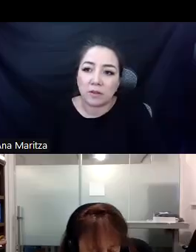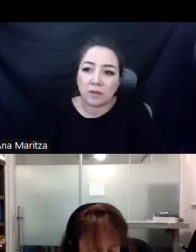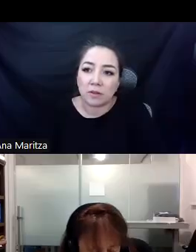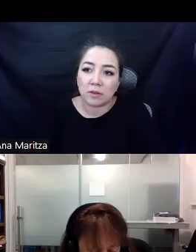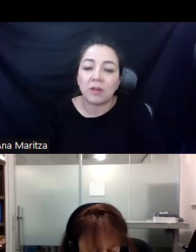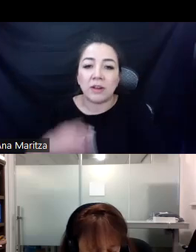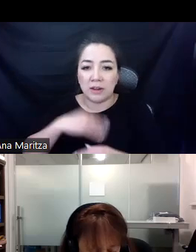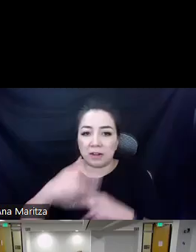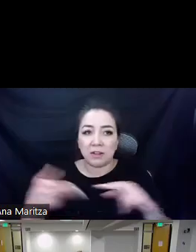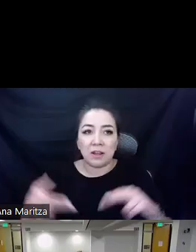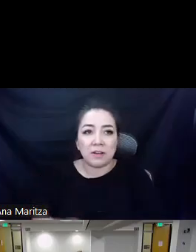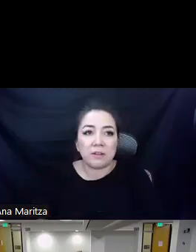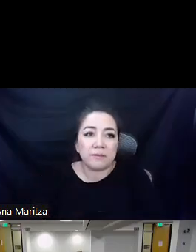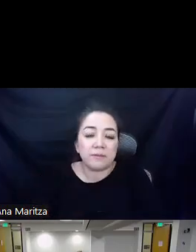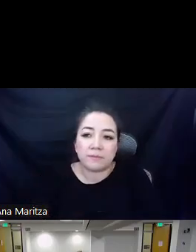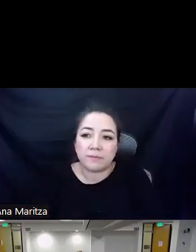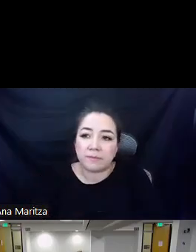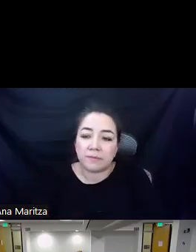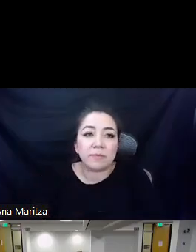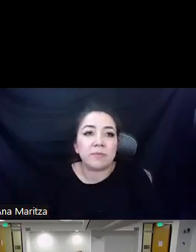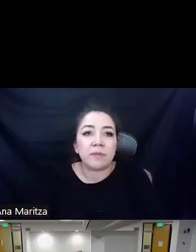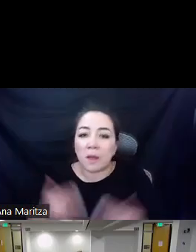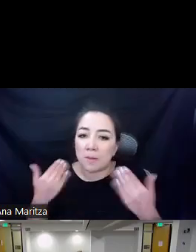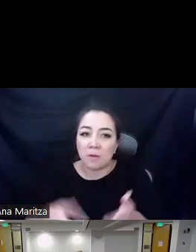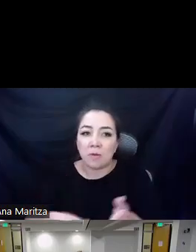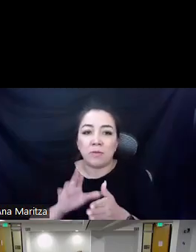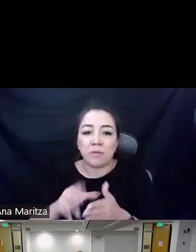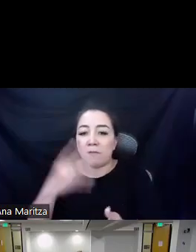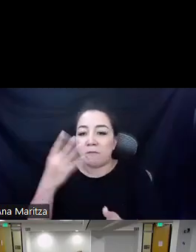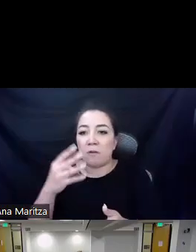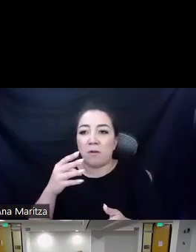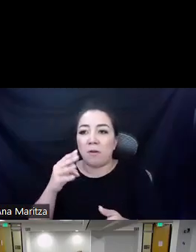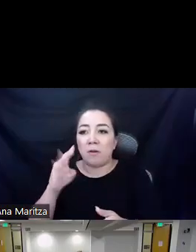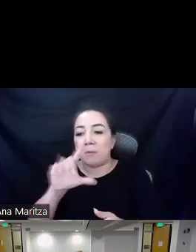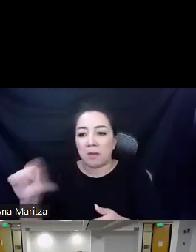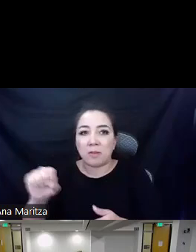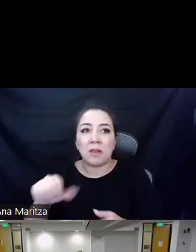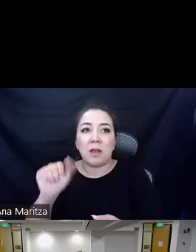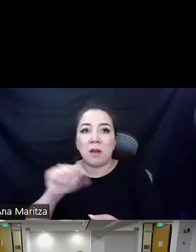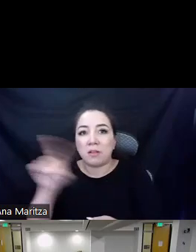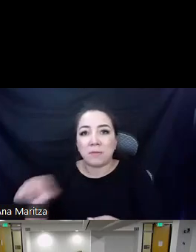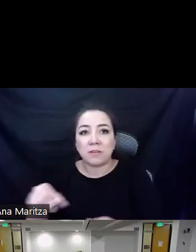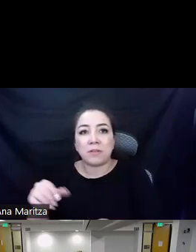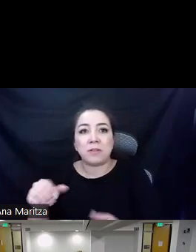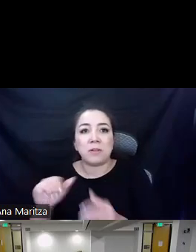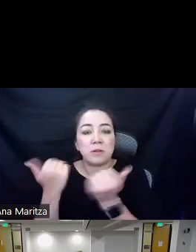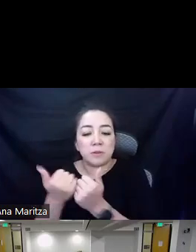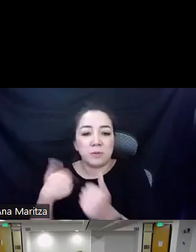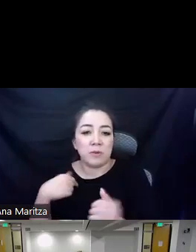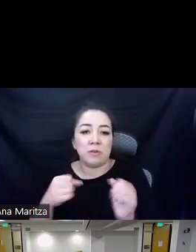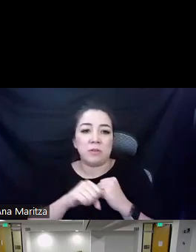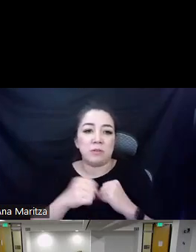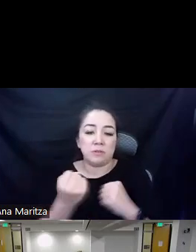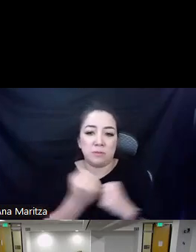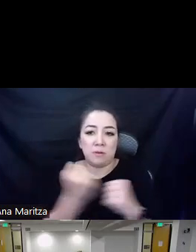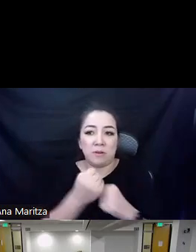Next slide. Okay, I'm going to go over the 4 bills at the Alzheimer's Association that we're sponsoring this year. So the